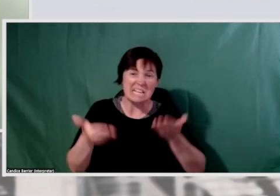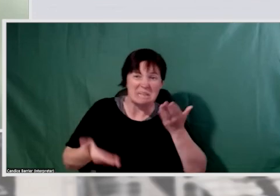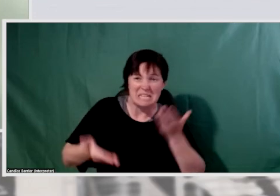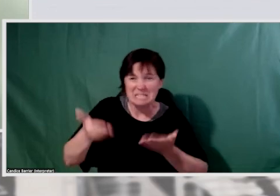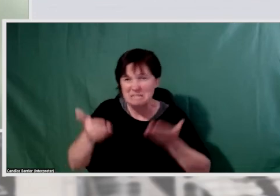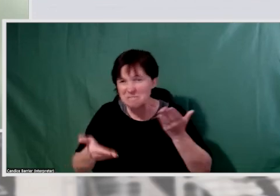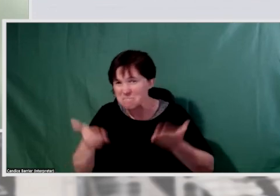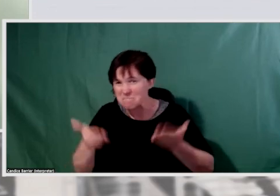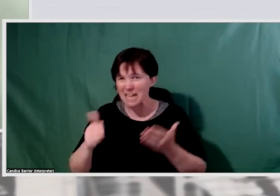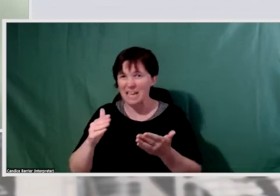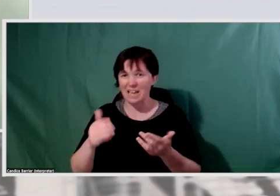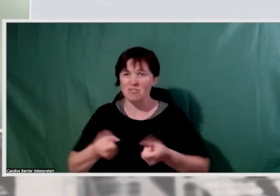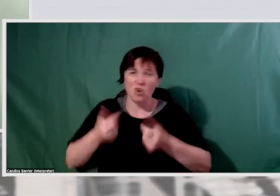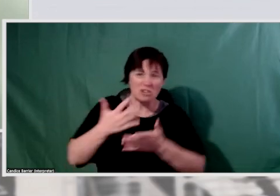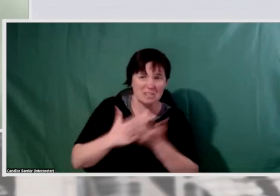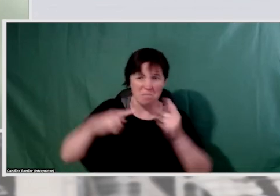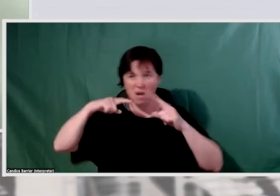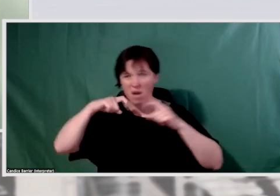be complicated. But,